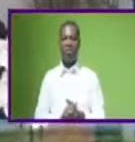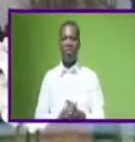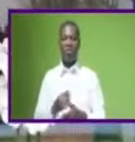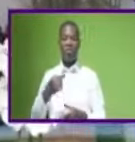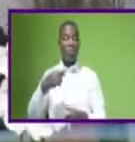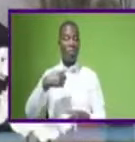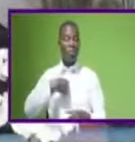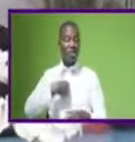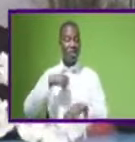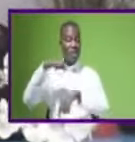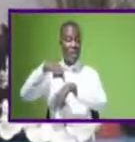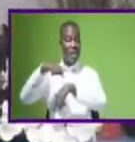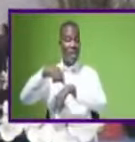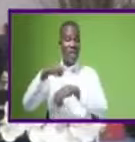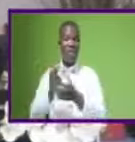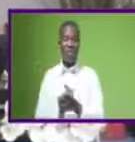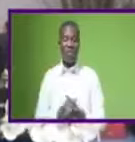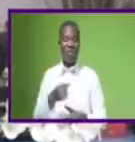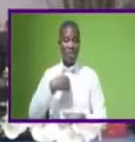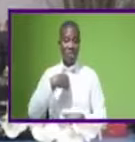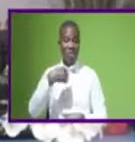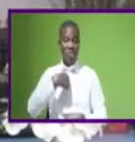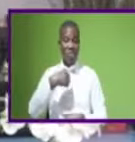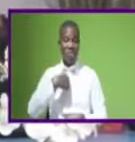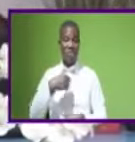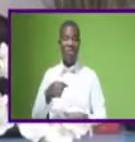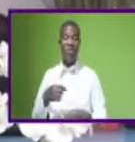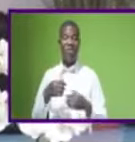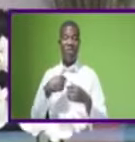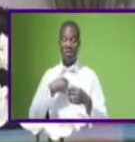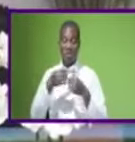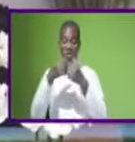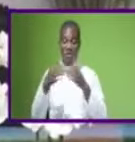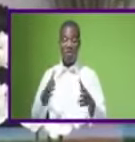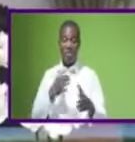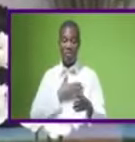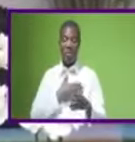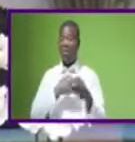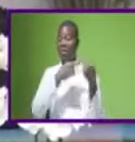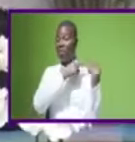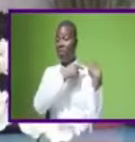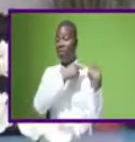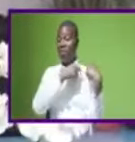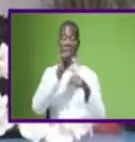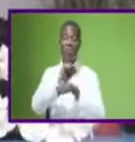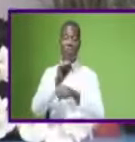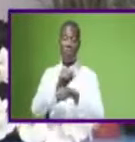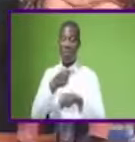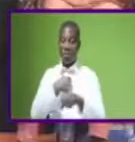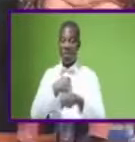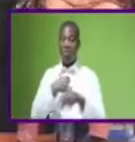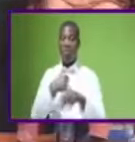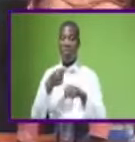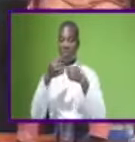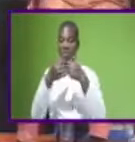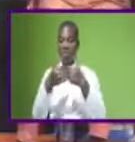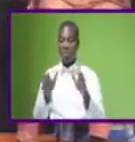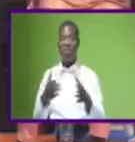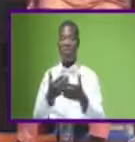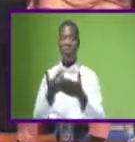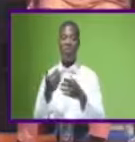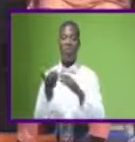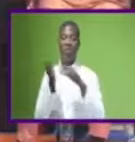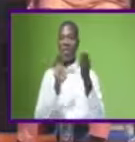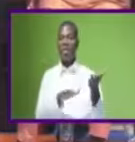Me pencil. Me. Maybe a magic. San or Ado Bon Sam Cassia.